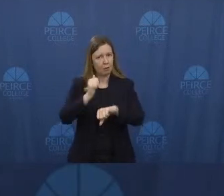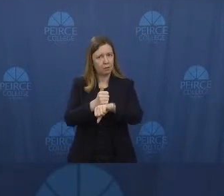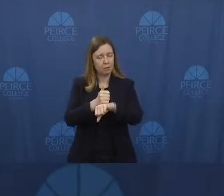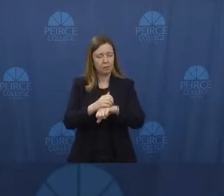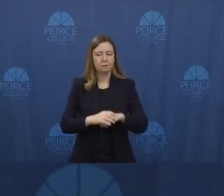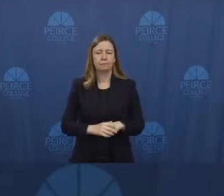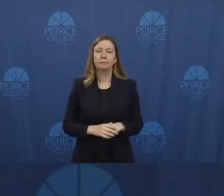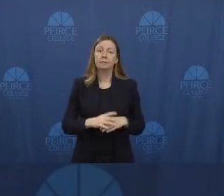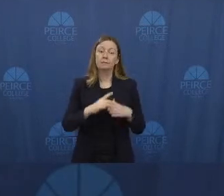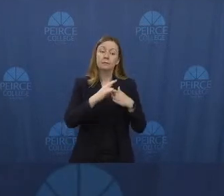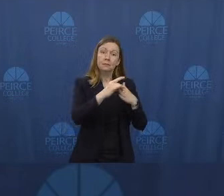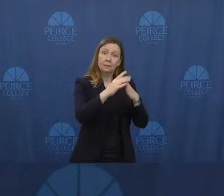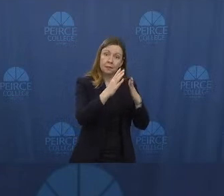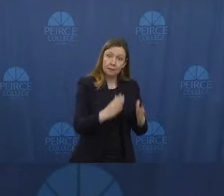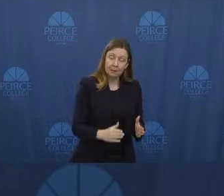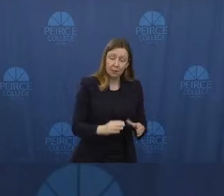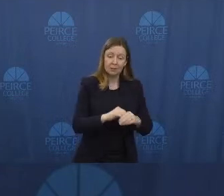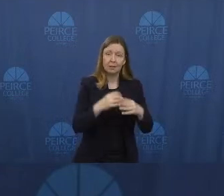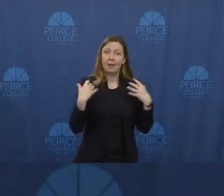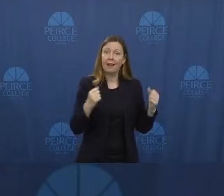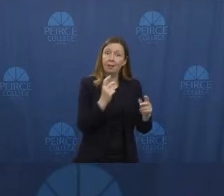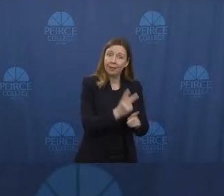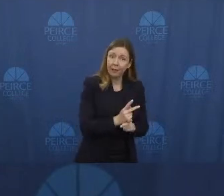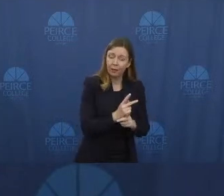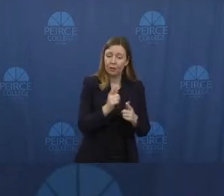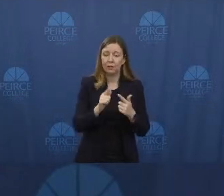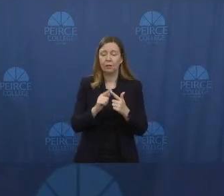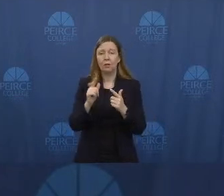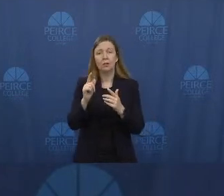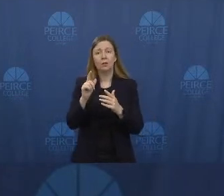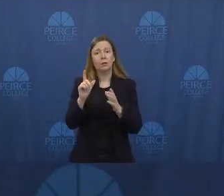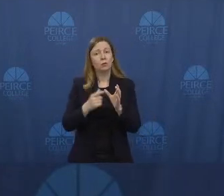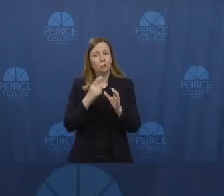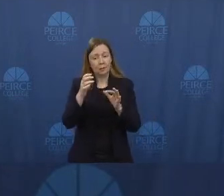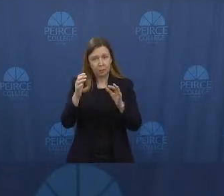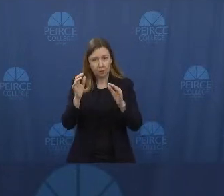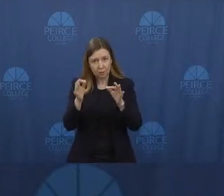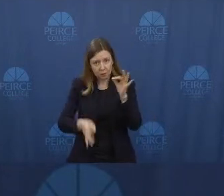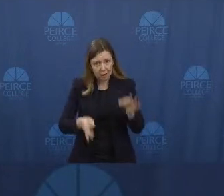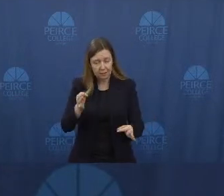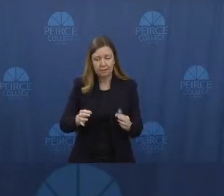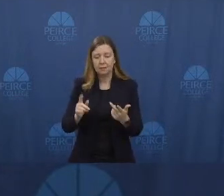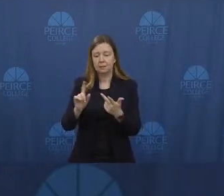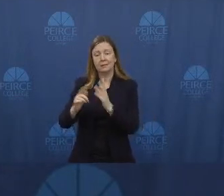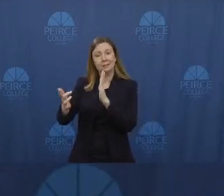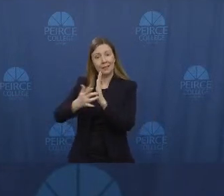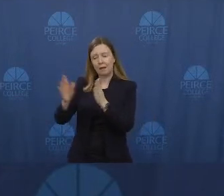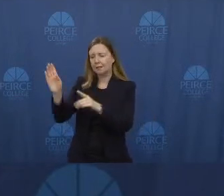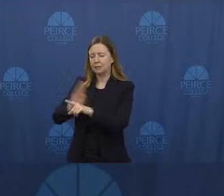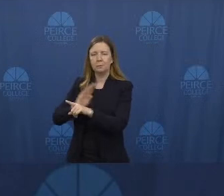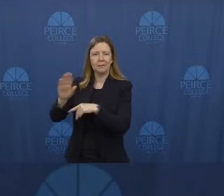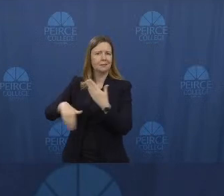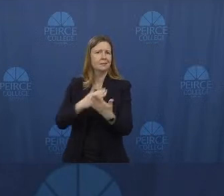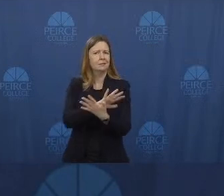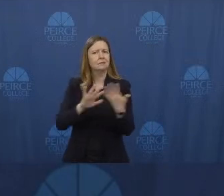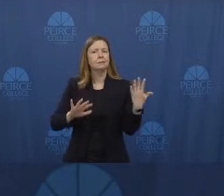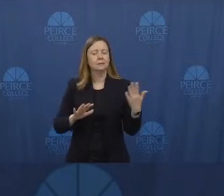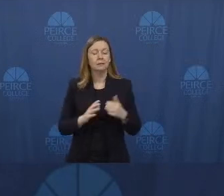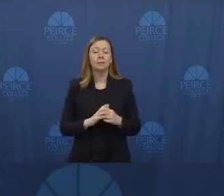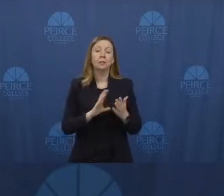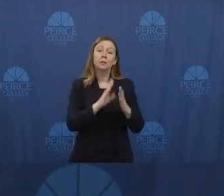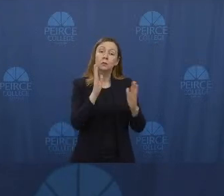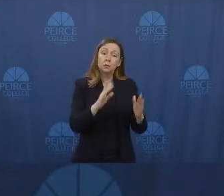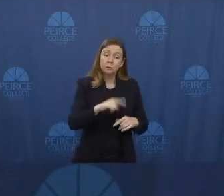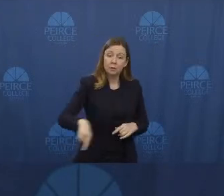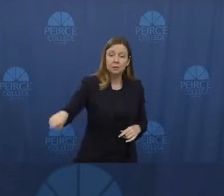growing leaders in healthcare, criminal justice, technology, and business. To our students and